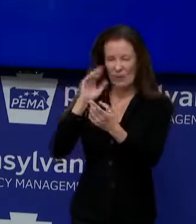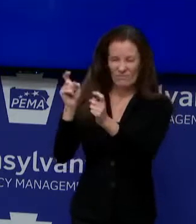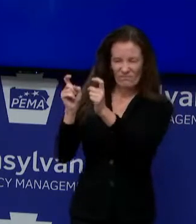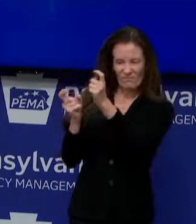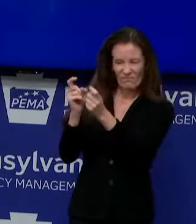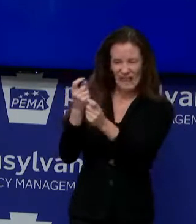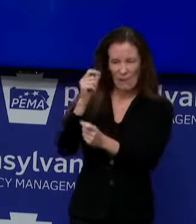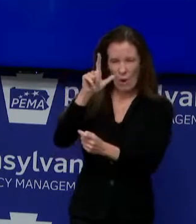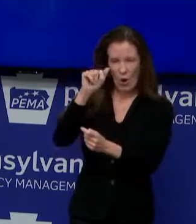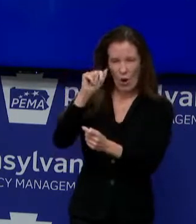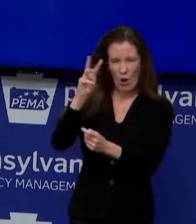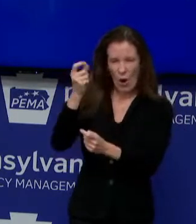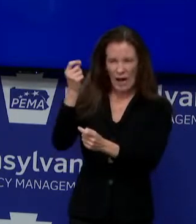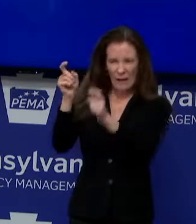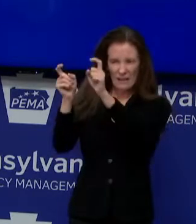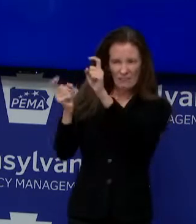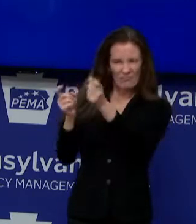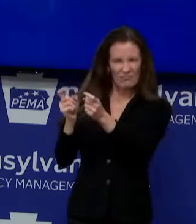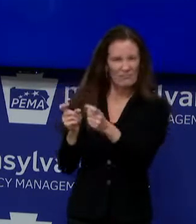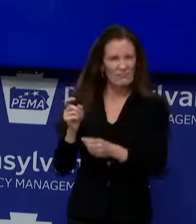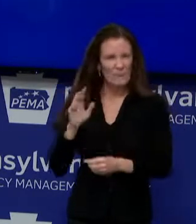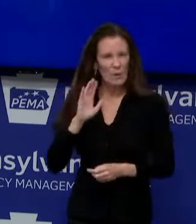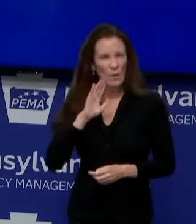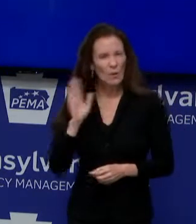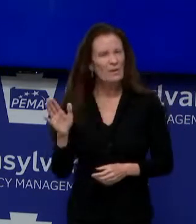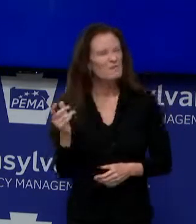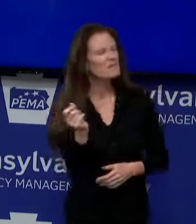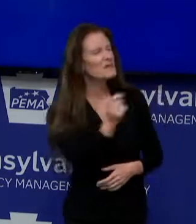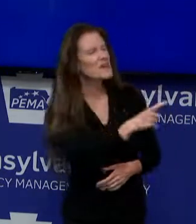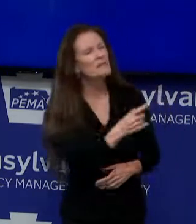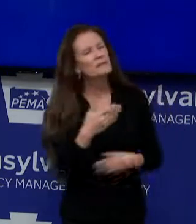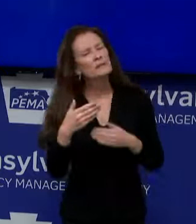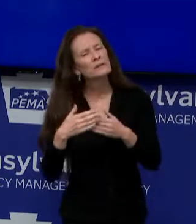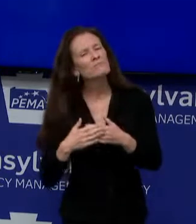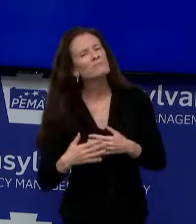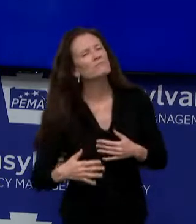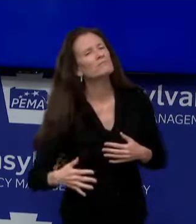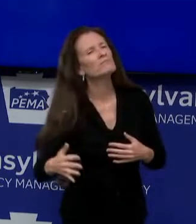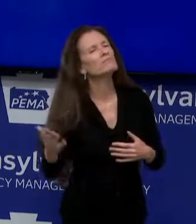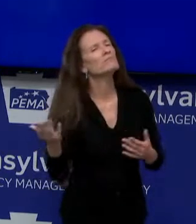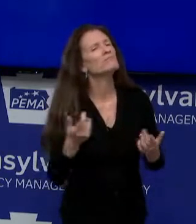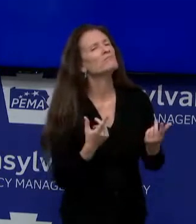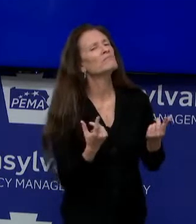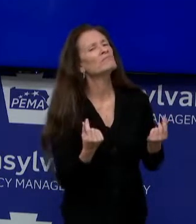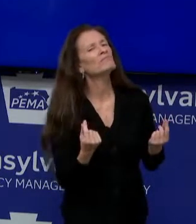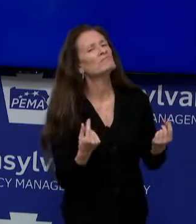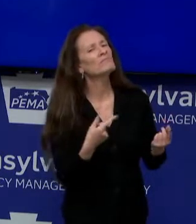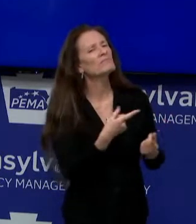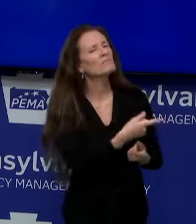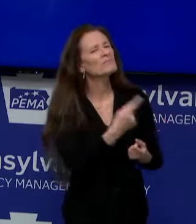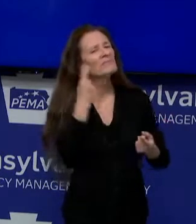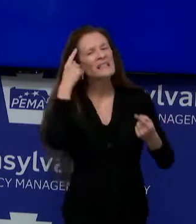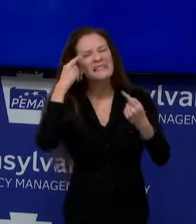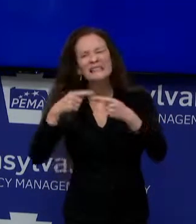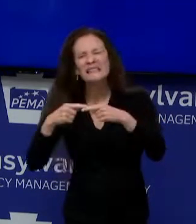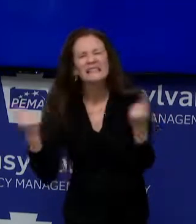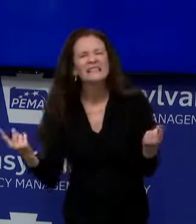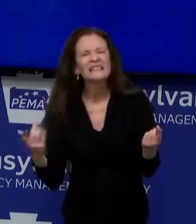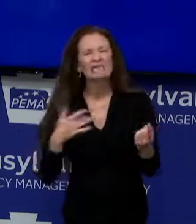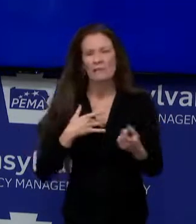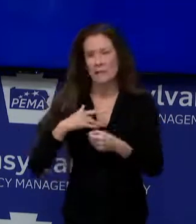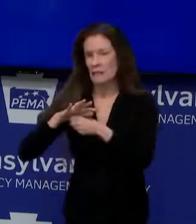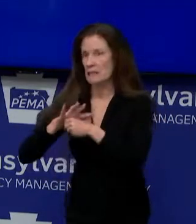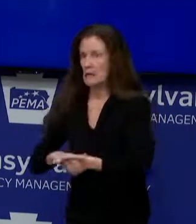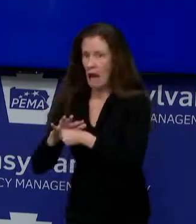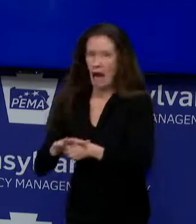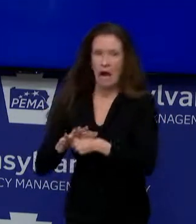what long-term effects, if any, do you think that the disagreements and tension we've seen over this election will